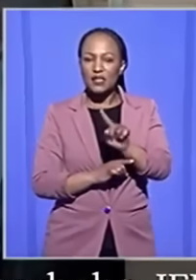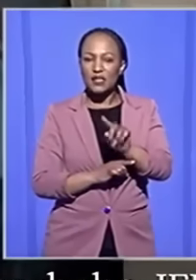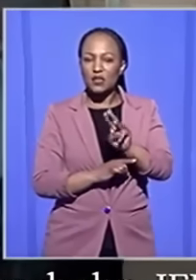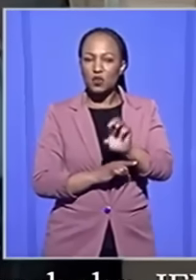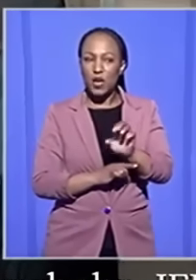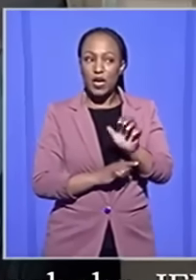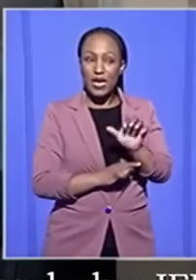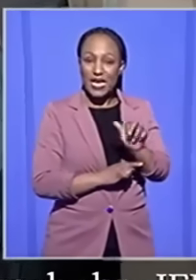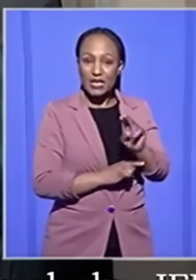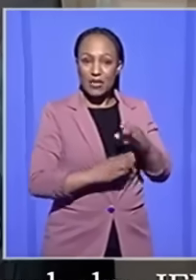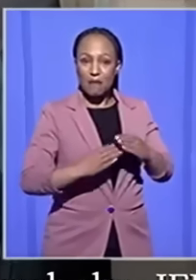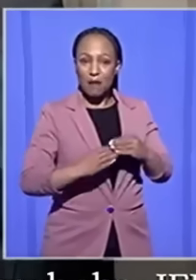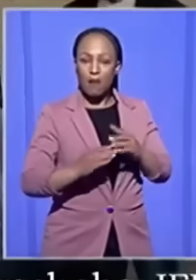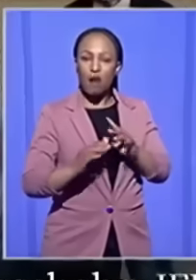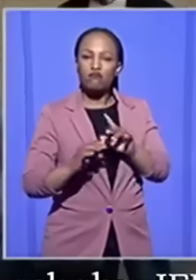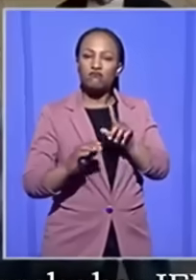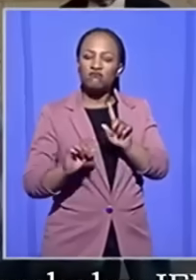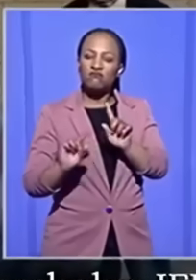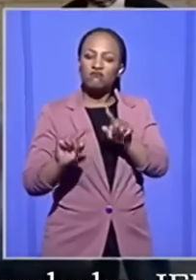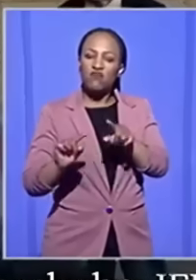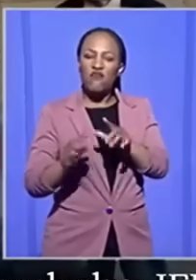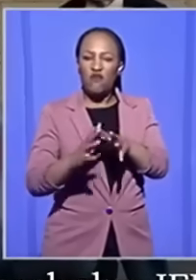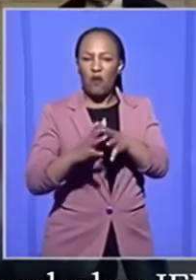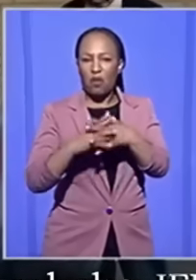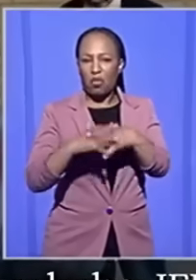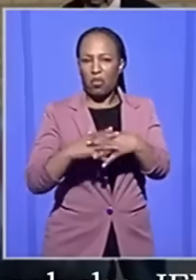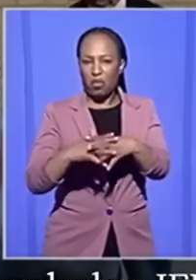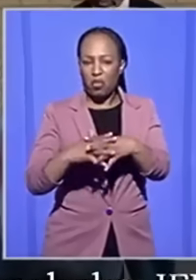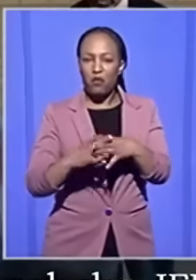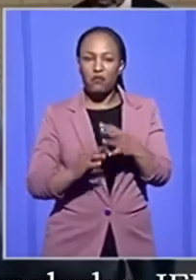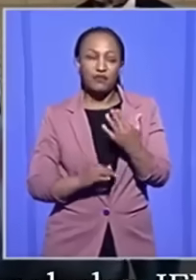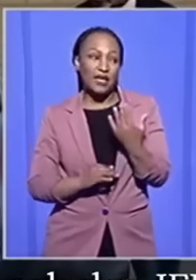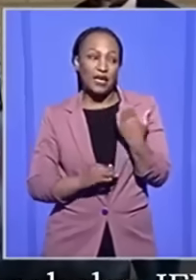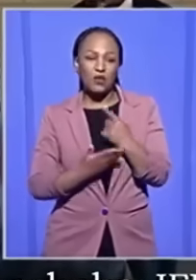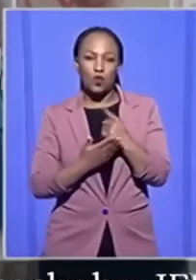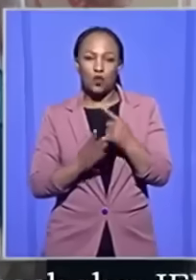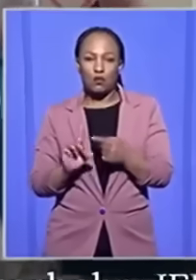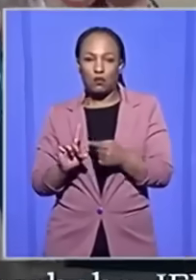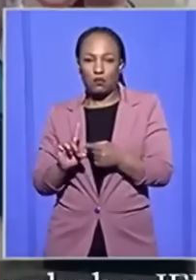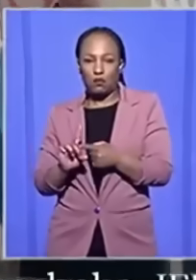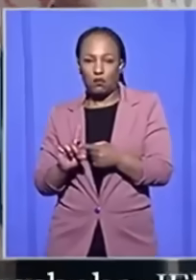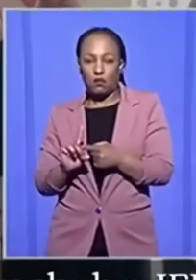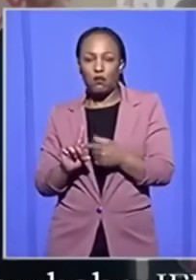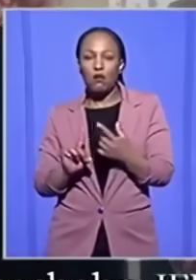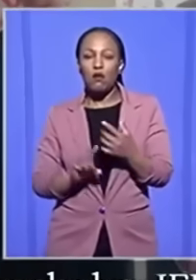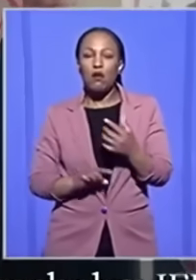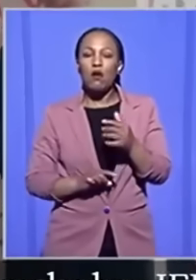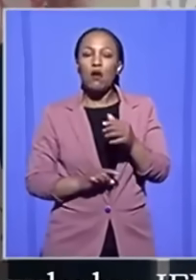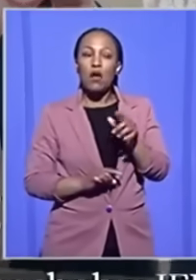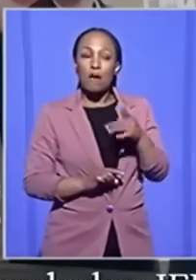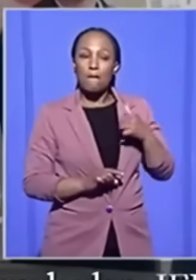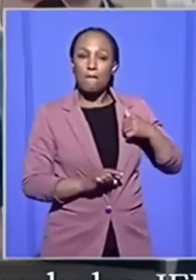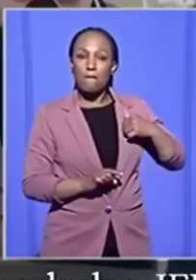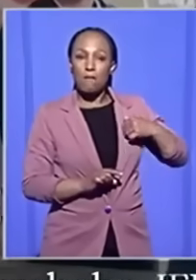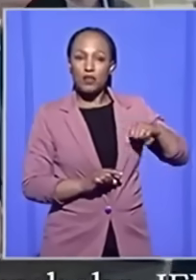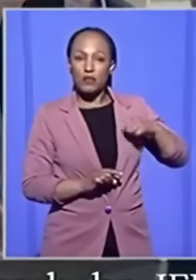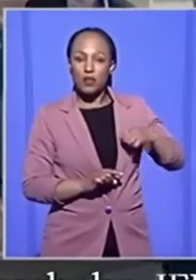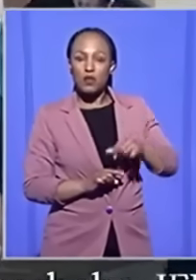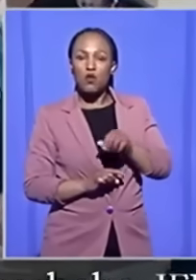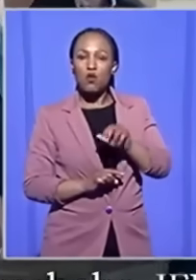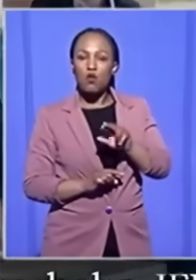ba ba eteletsweng pele ke ANC. Beke e fetileng Buthelezi o na baya masepala wa Sedika sa Umkhanyakude mo tlase ga tsamaiso